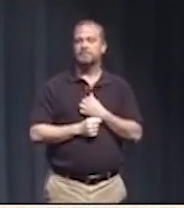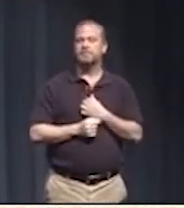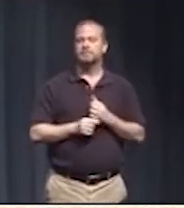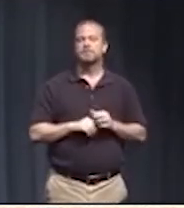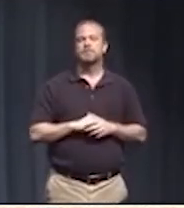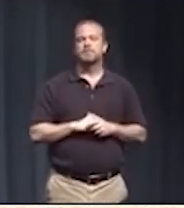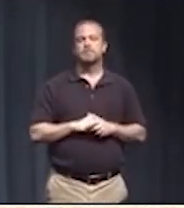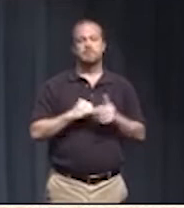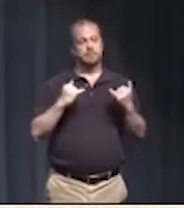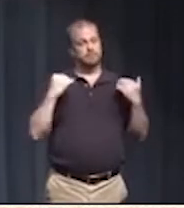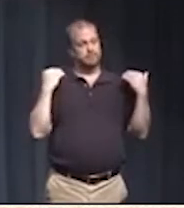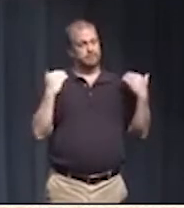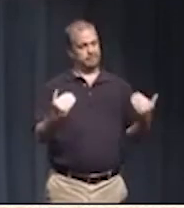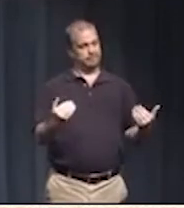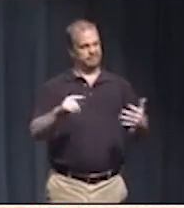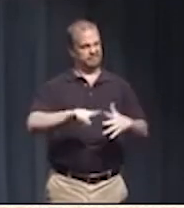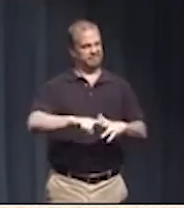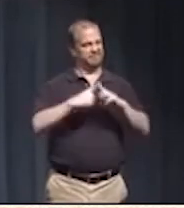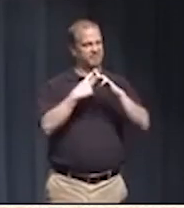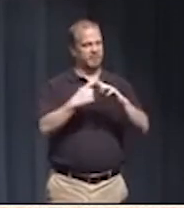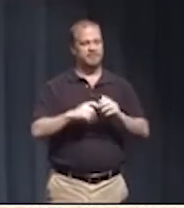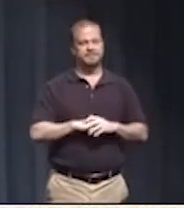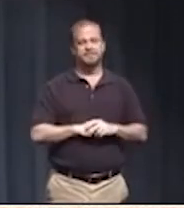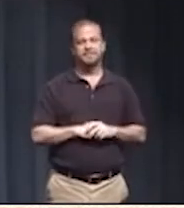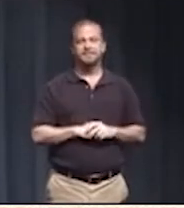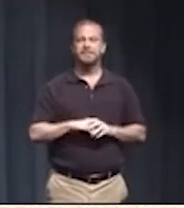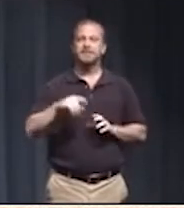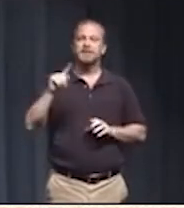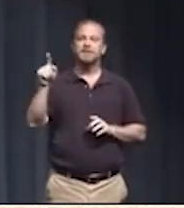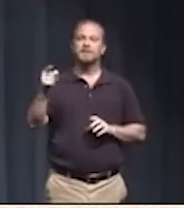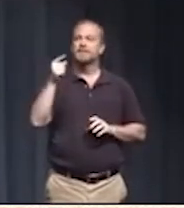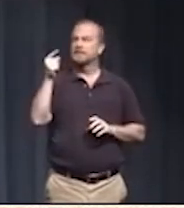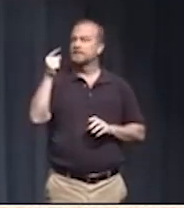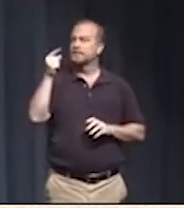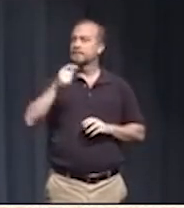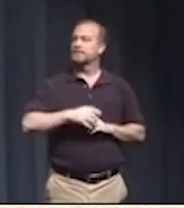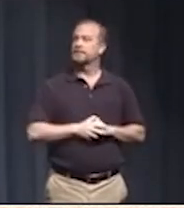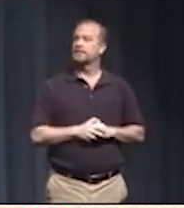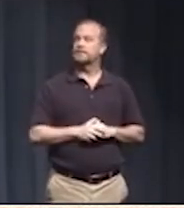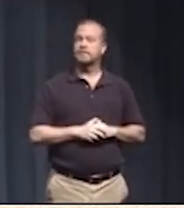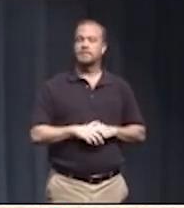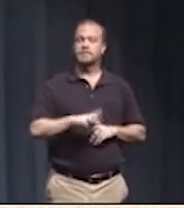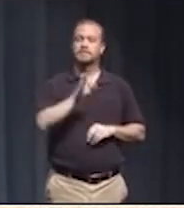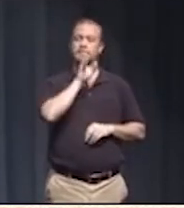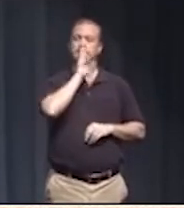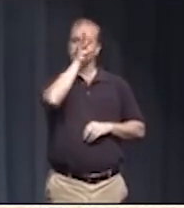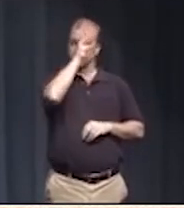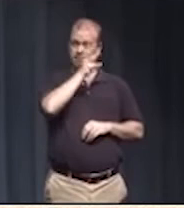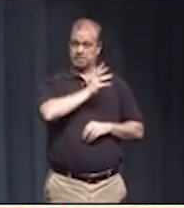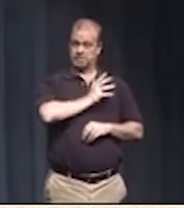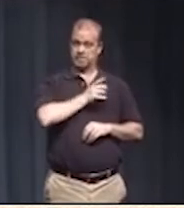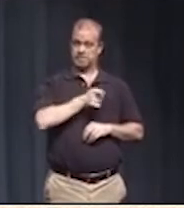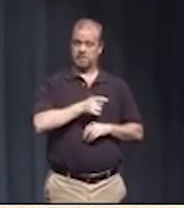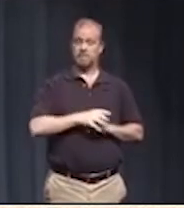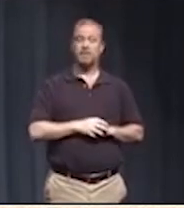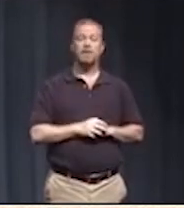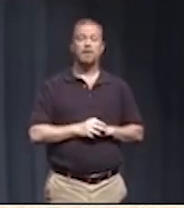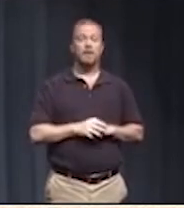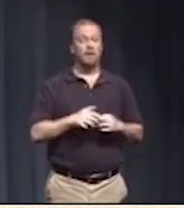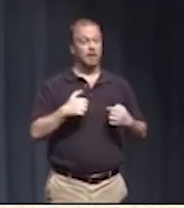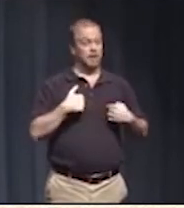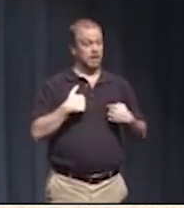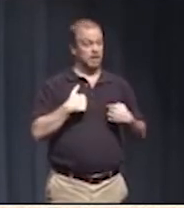With that, let me go ahead and get started. First, when we talk about men, we are far